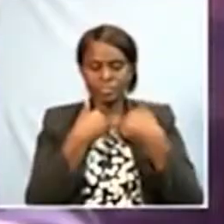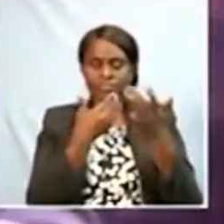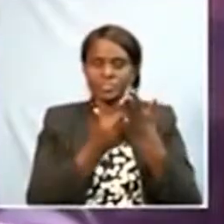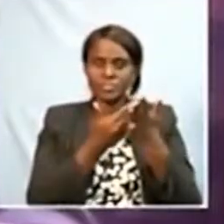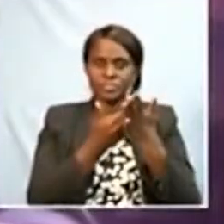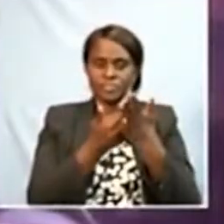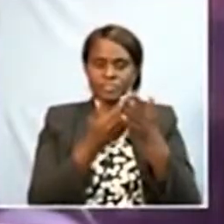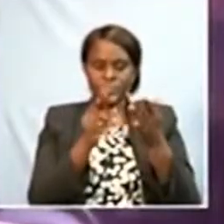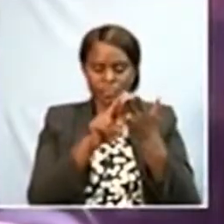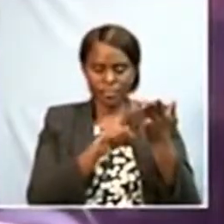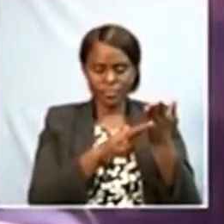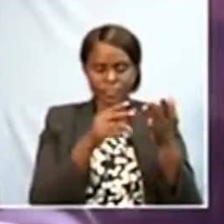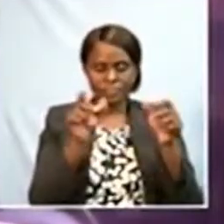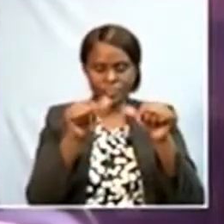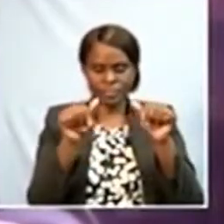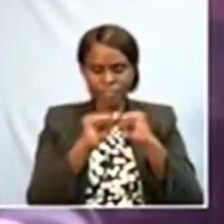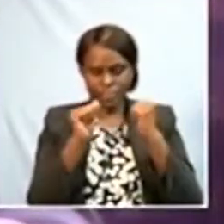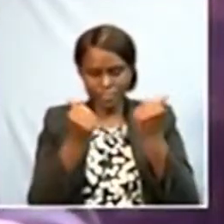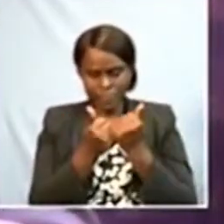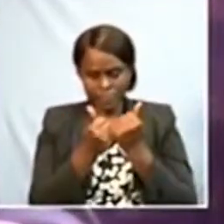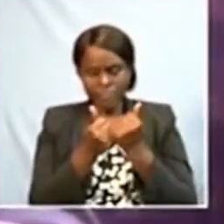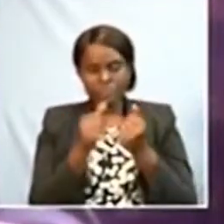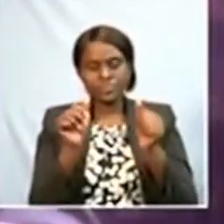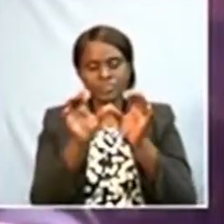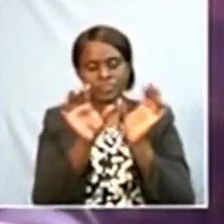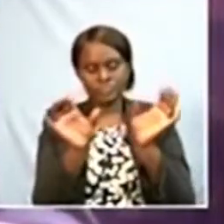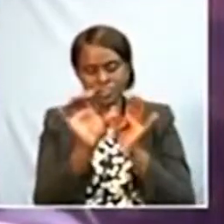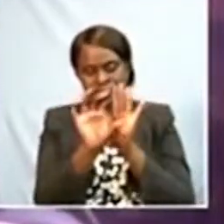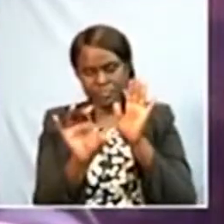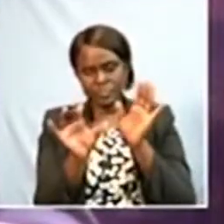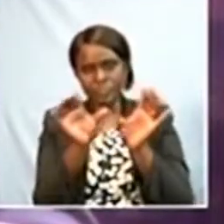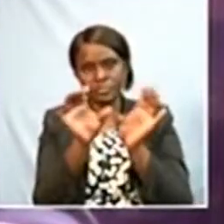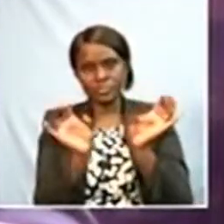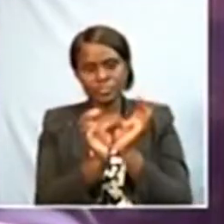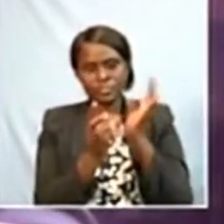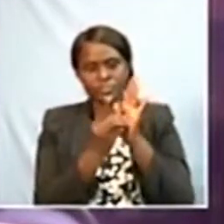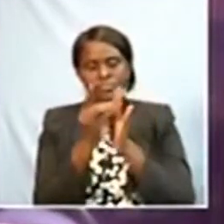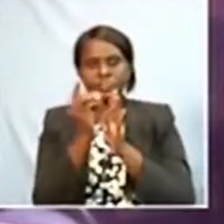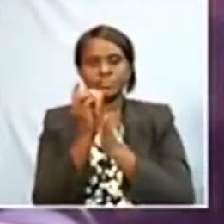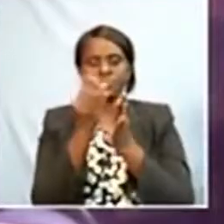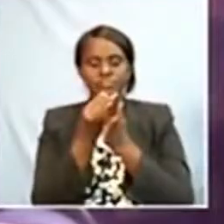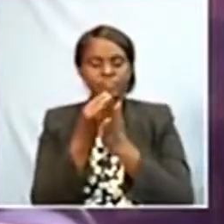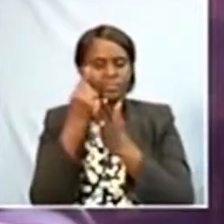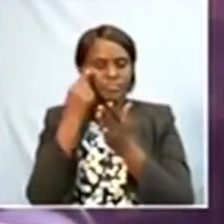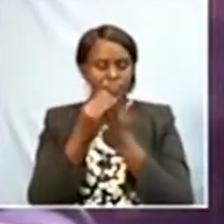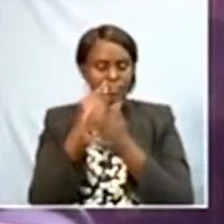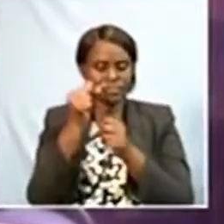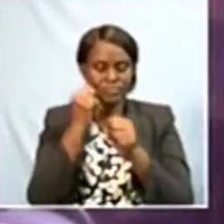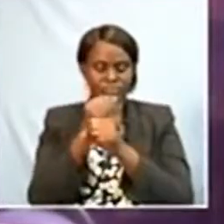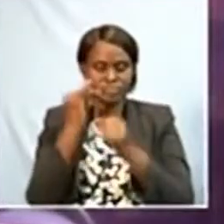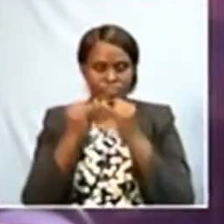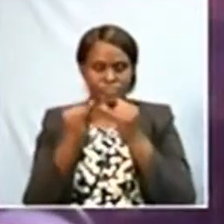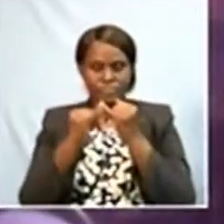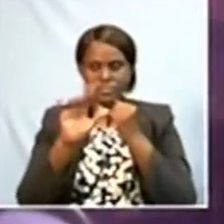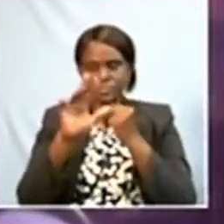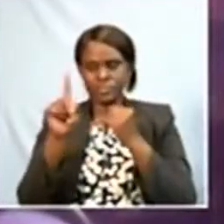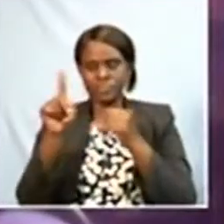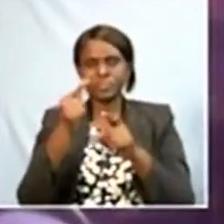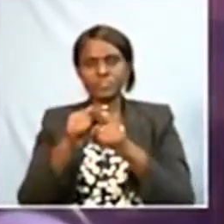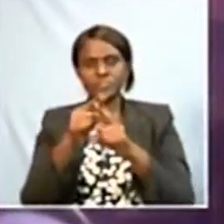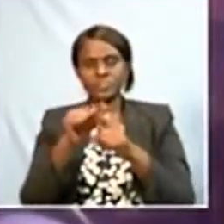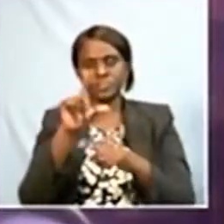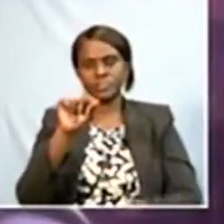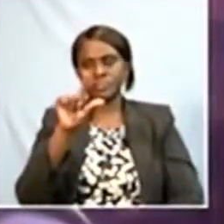consideration of the report of the Auditor General on the Constituency Development Fund CDF for the financial year ended 31st